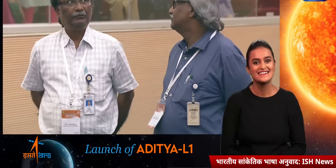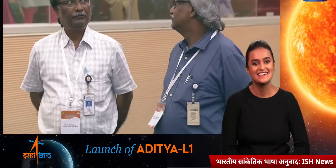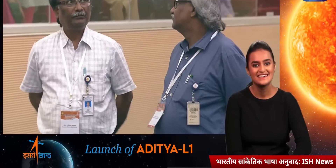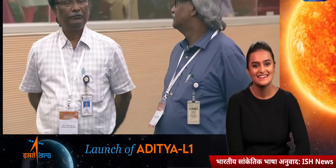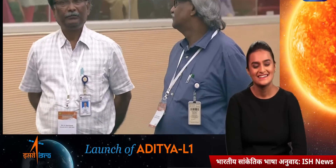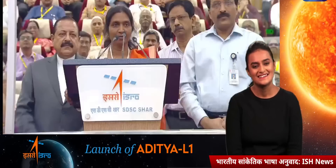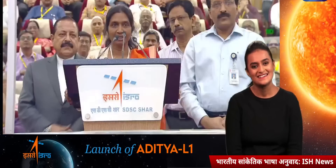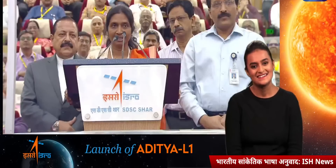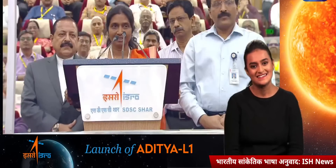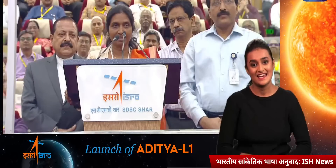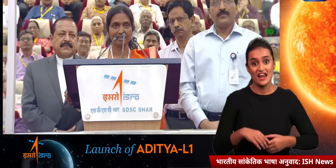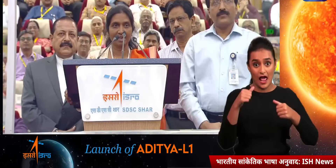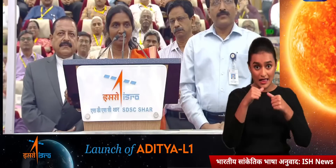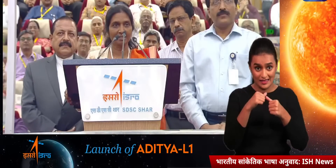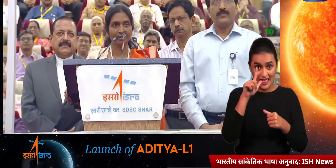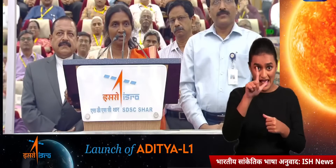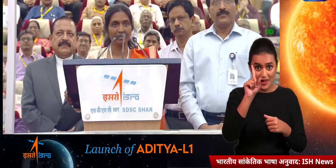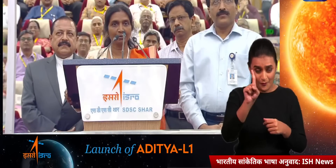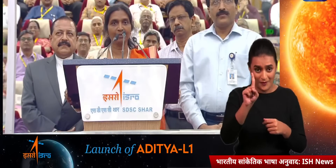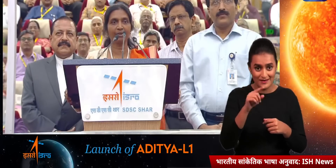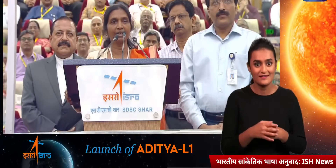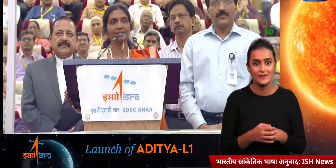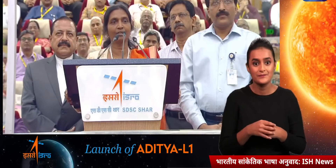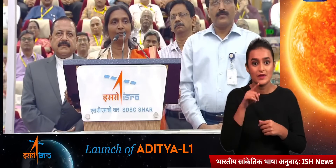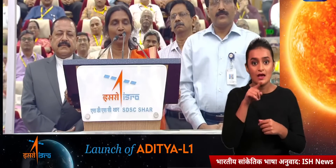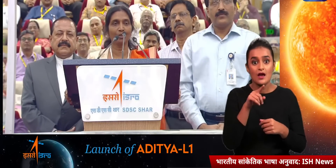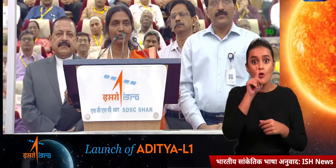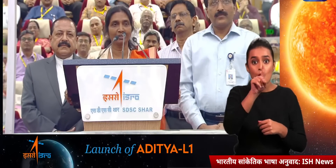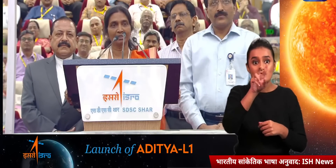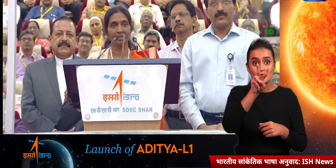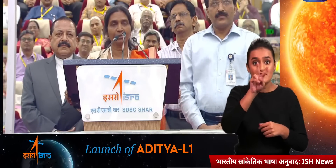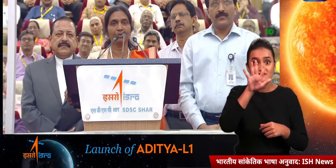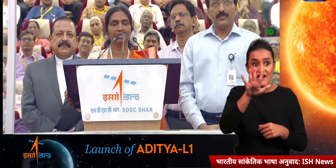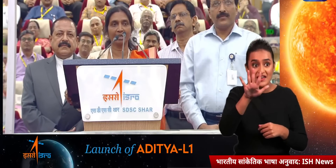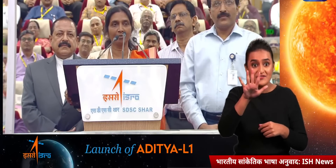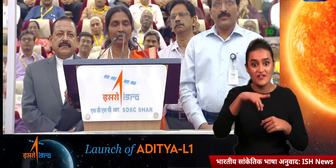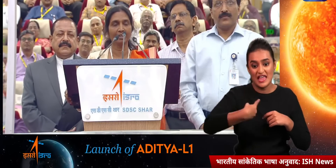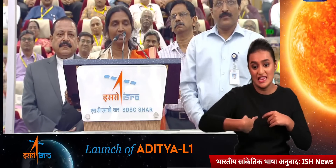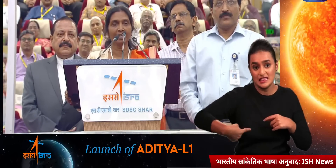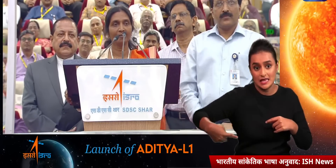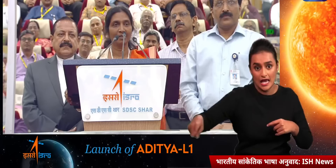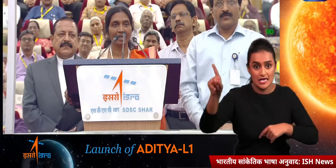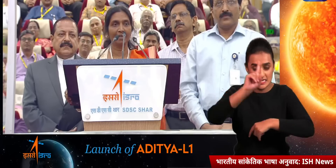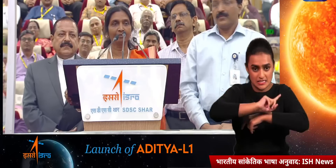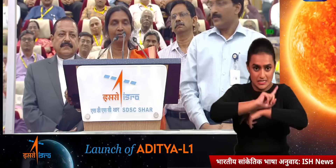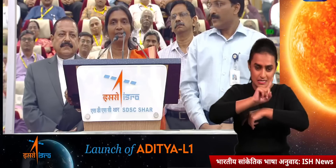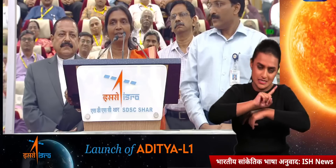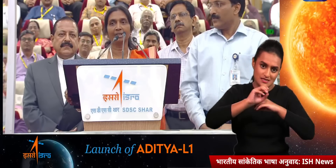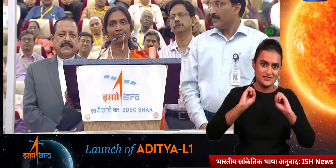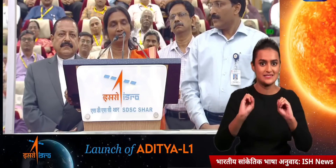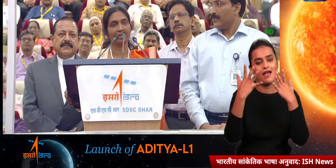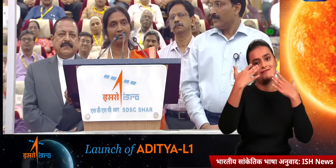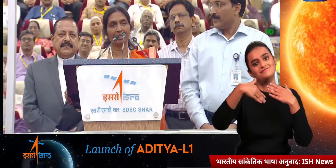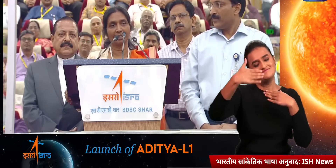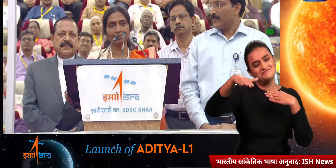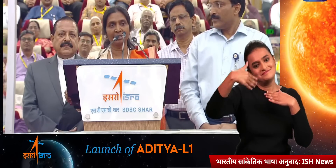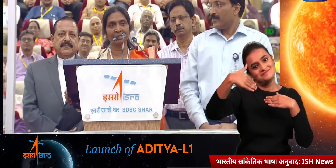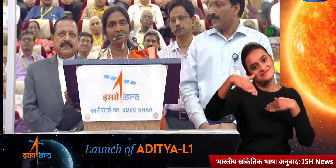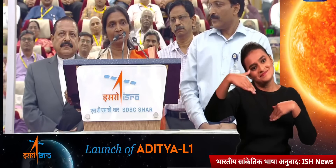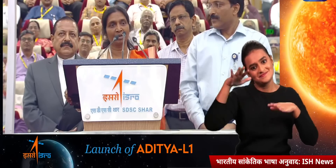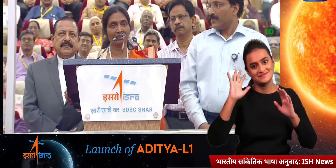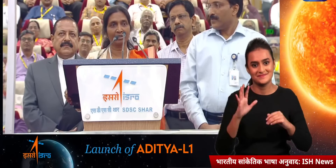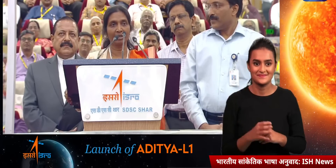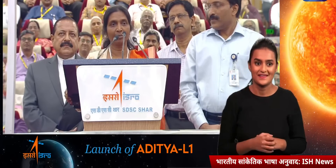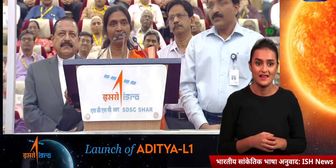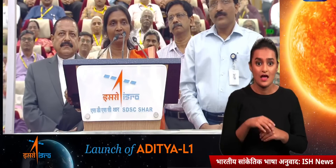And Aditya L1 has started its 125 days of long journey towards L1. We have our Earth